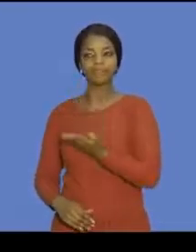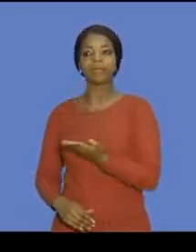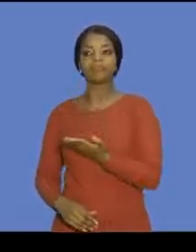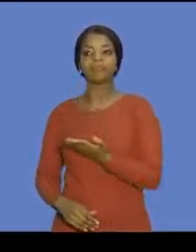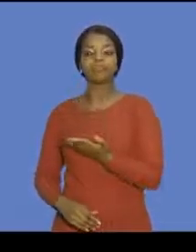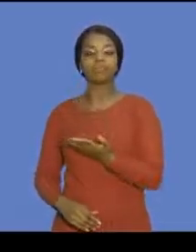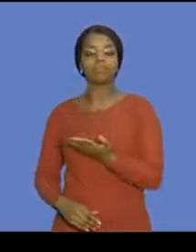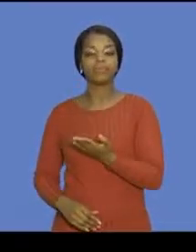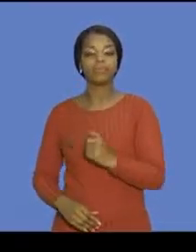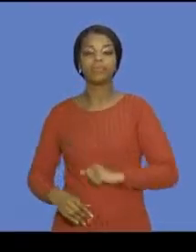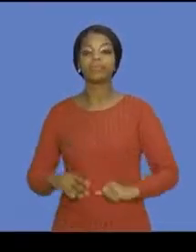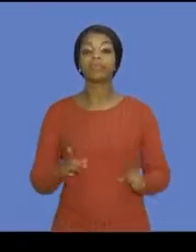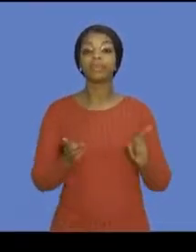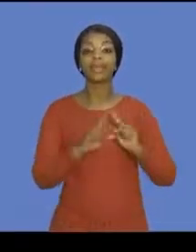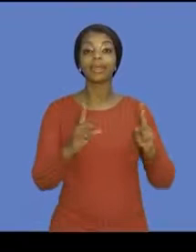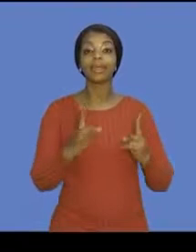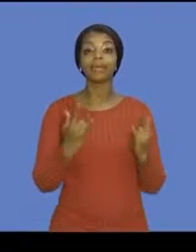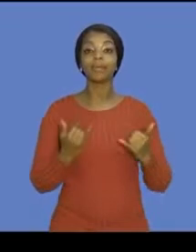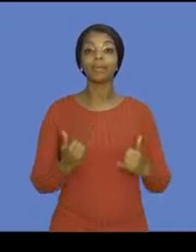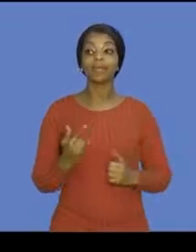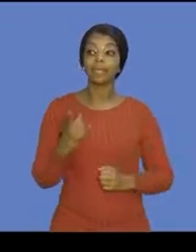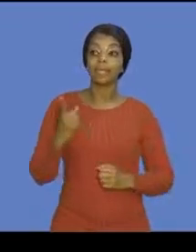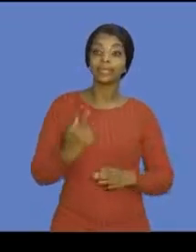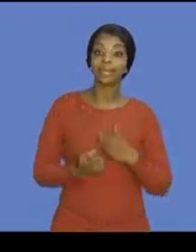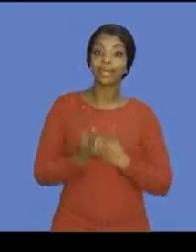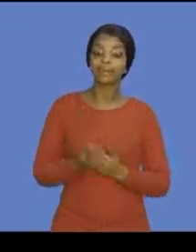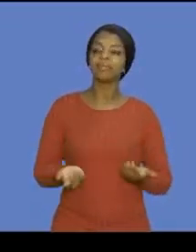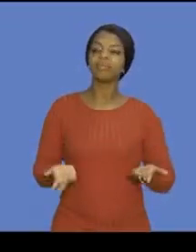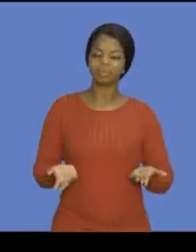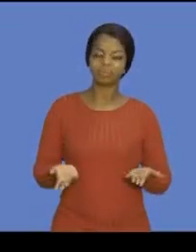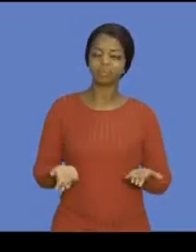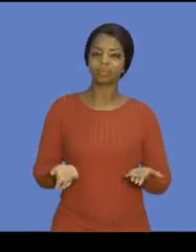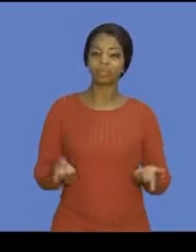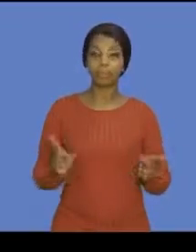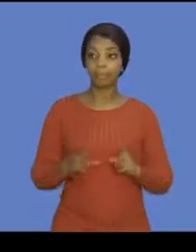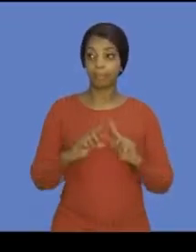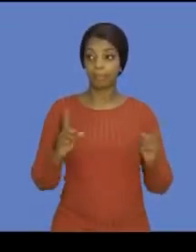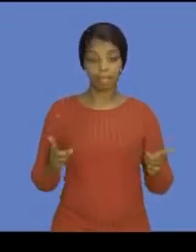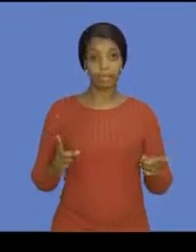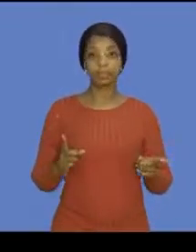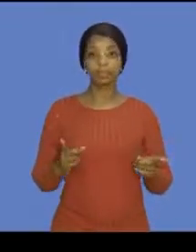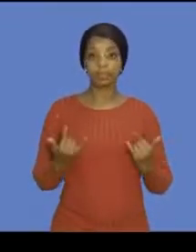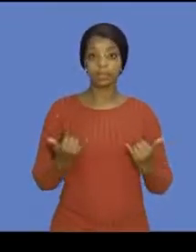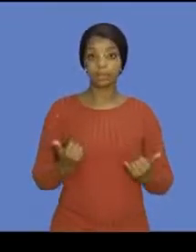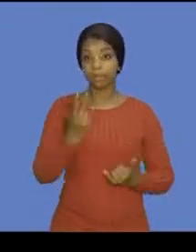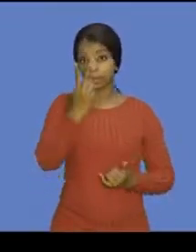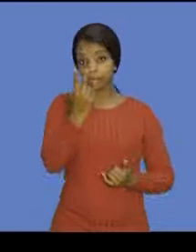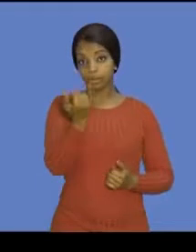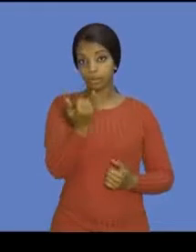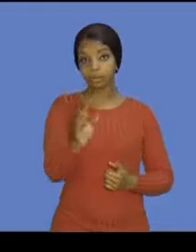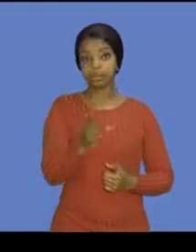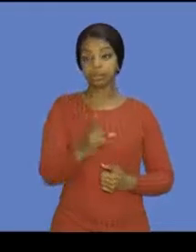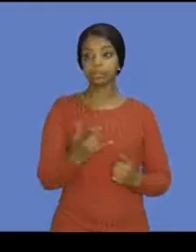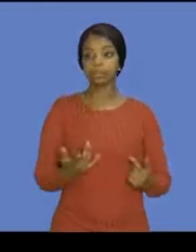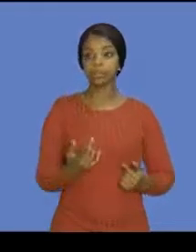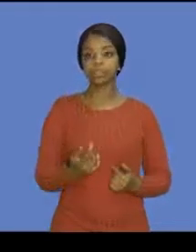trend there, which is not a linear trend. Although this is the case, it actually shows us that At one point,